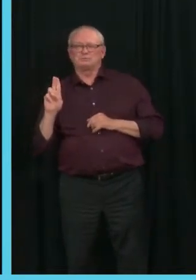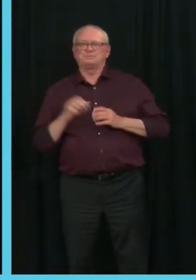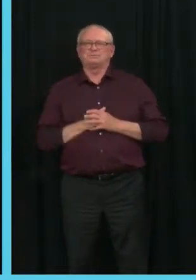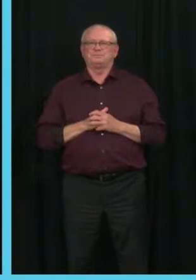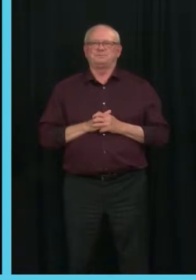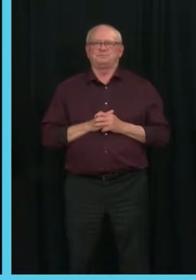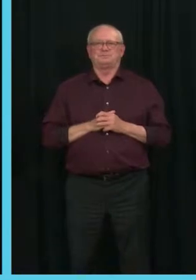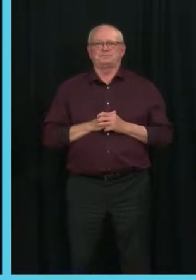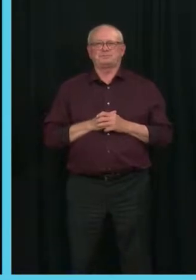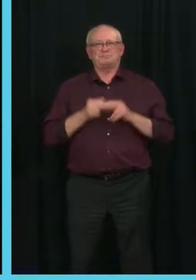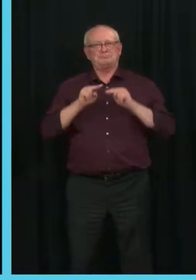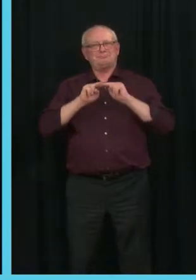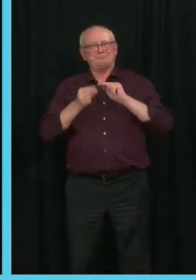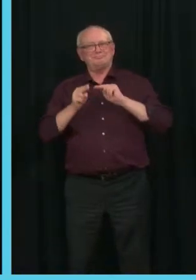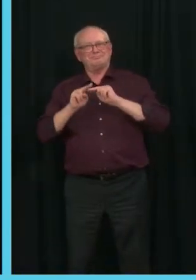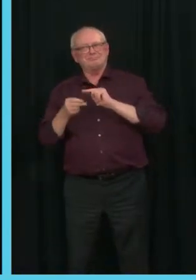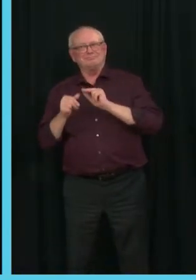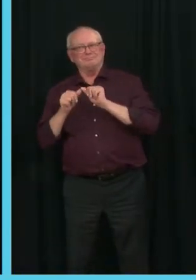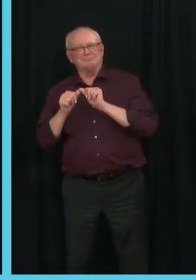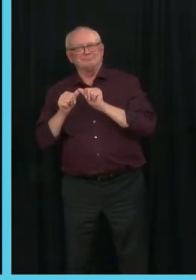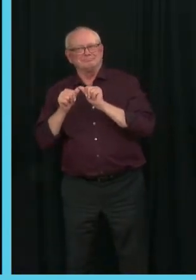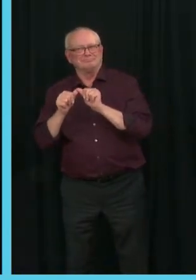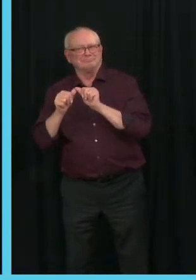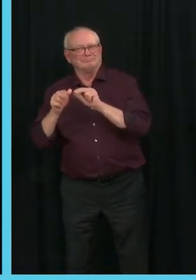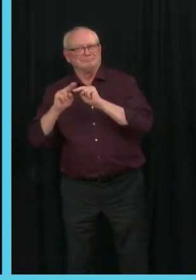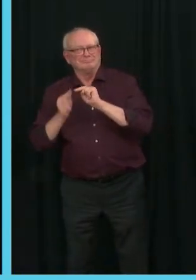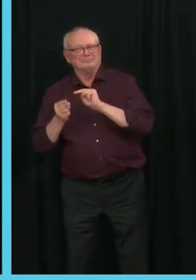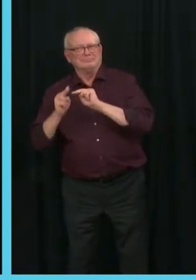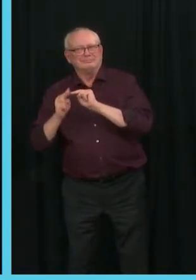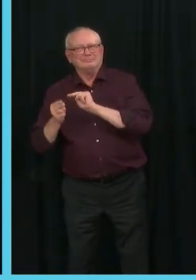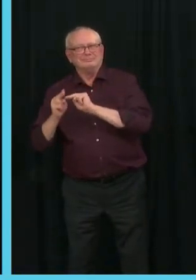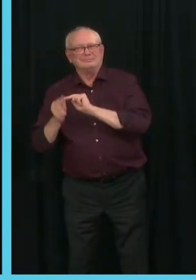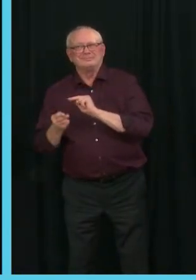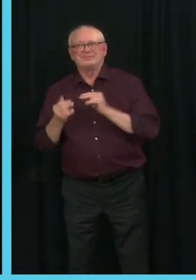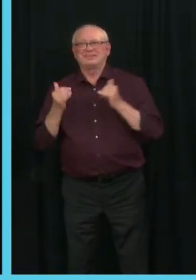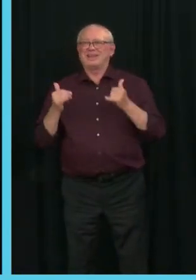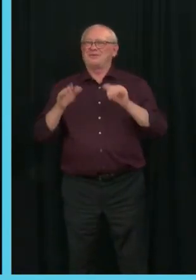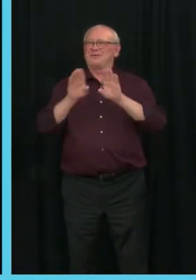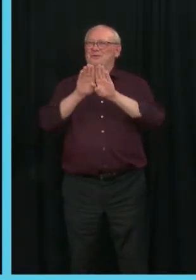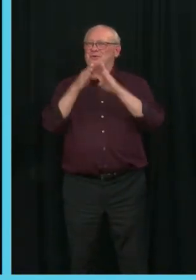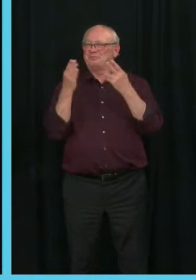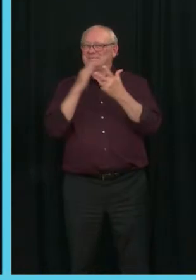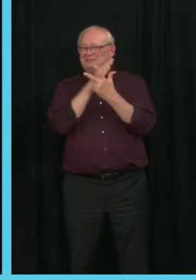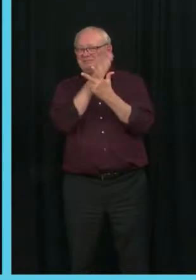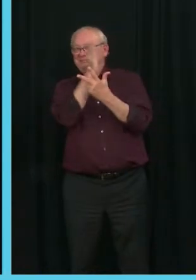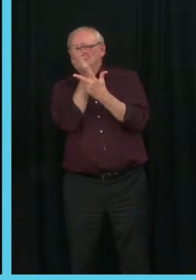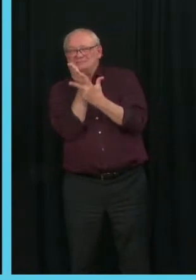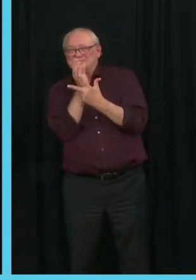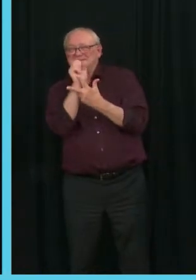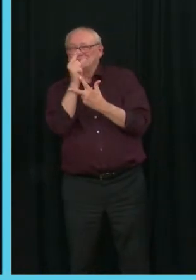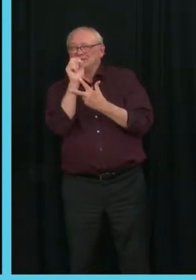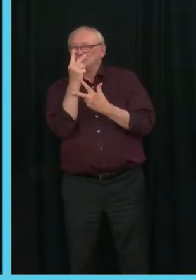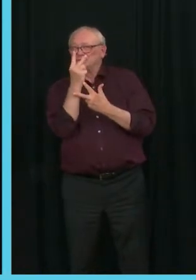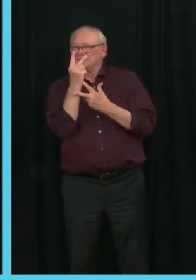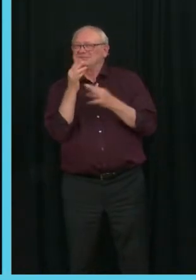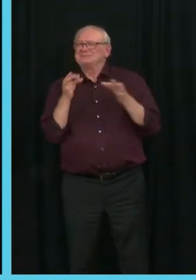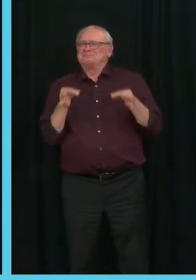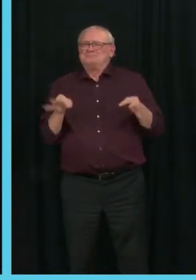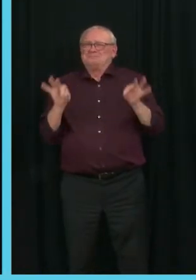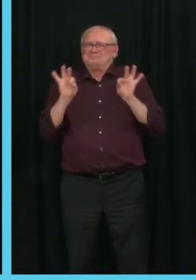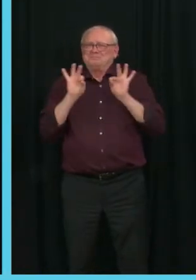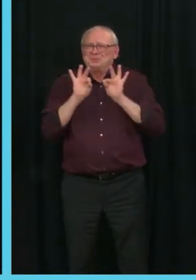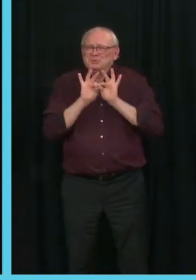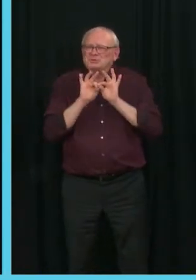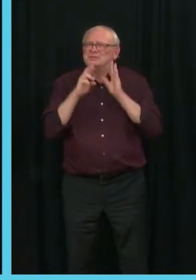to maintain, which is why, as we move into Stage 2 today, it remains critical for all of us to follow all of the public